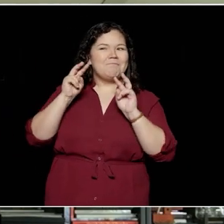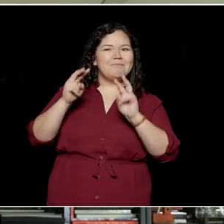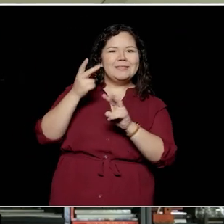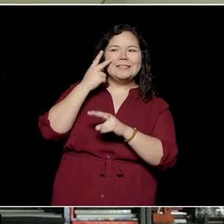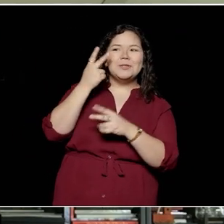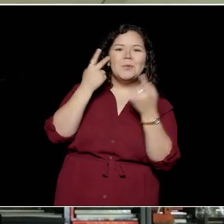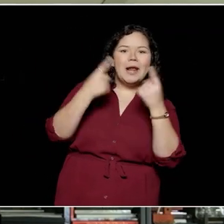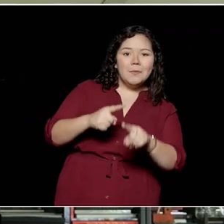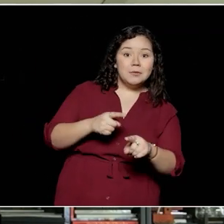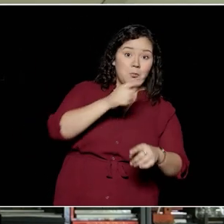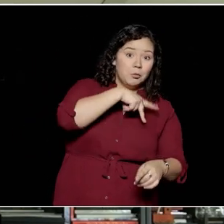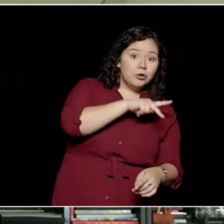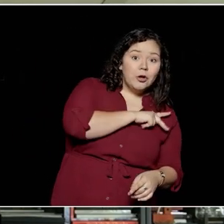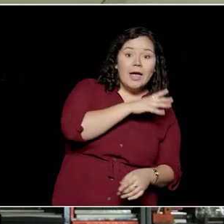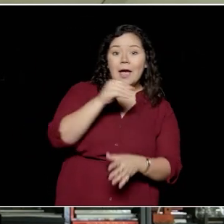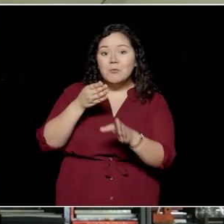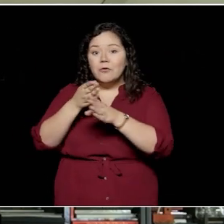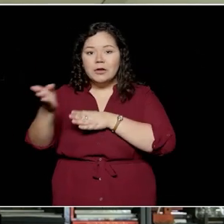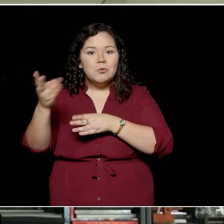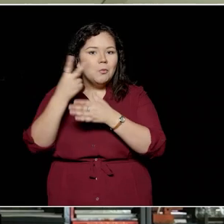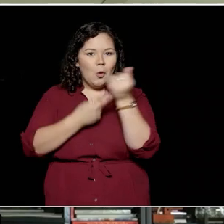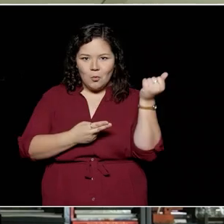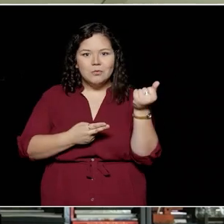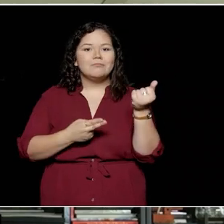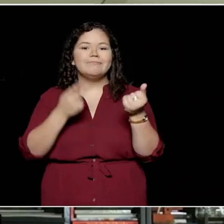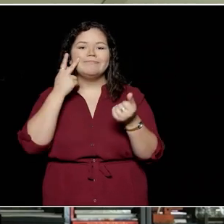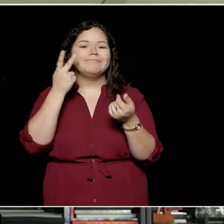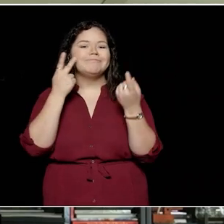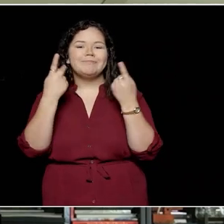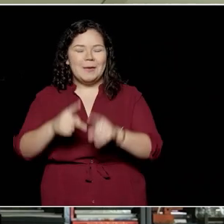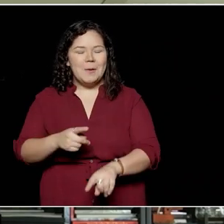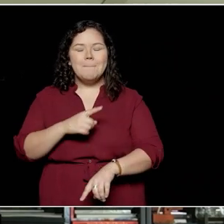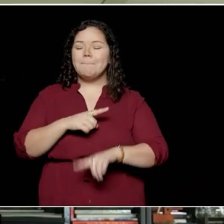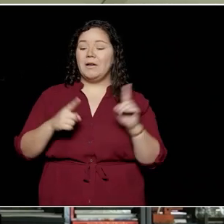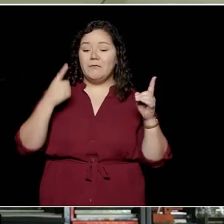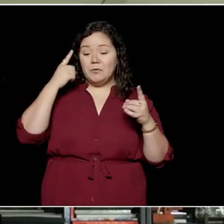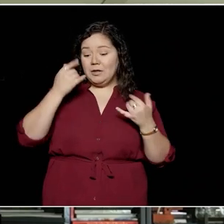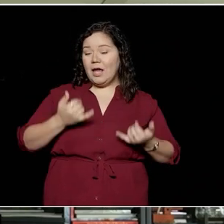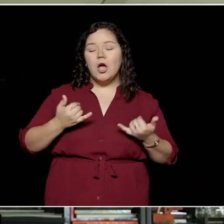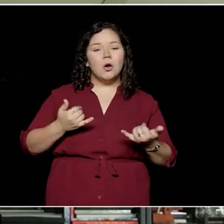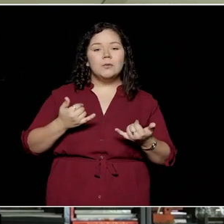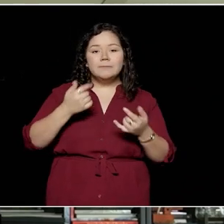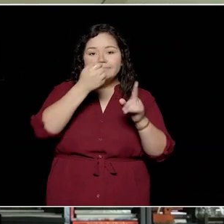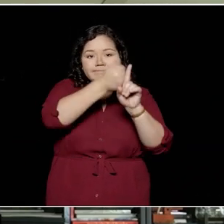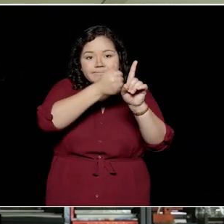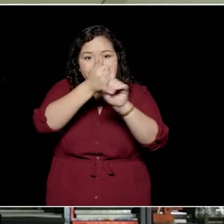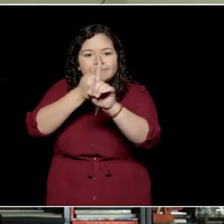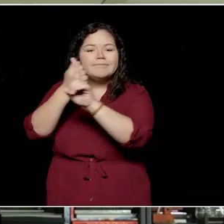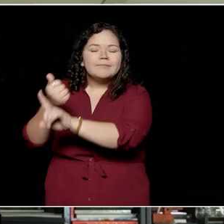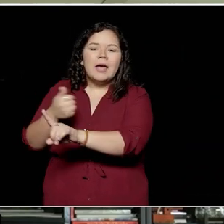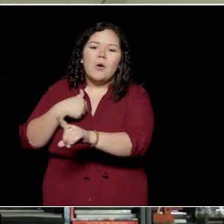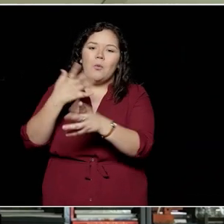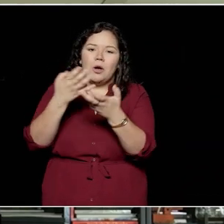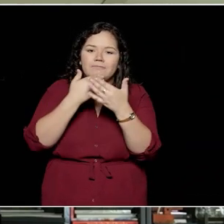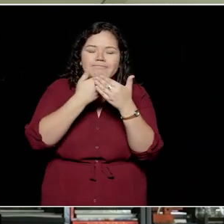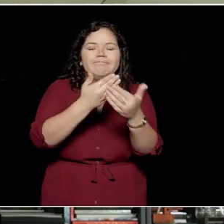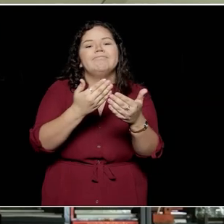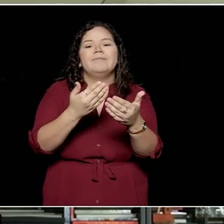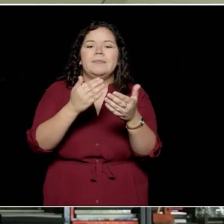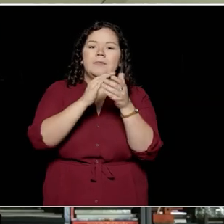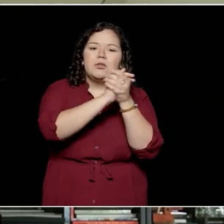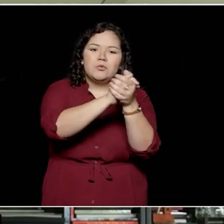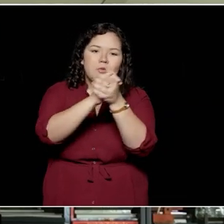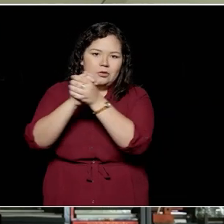both personal and professional, all along the way. In the meantime, to each of you. Well, well done.